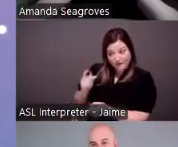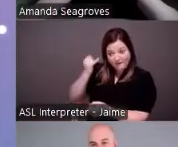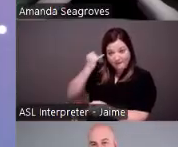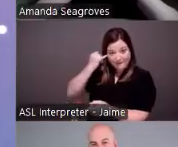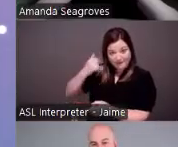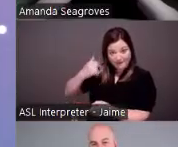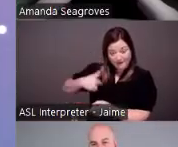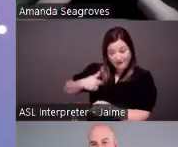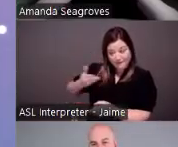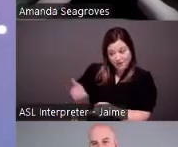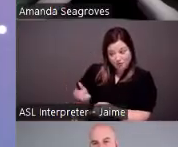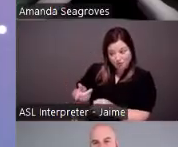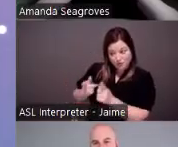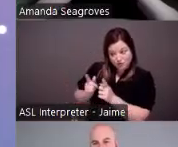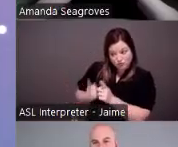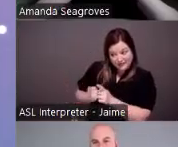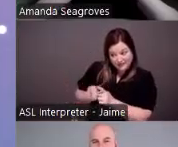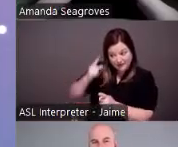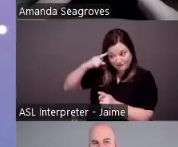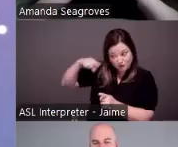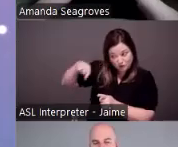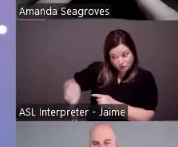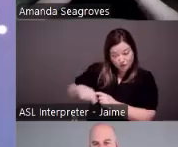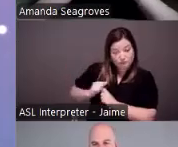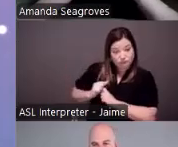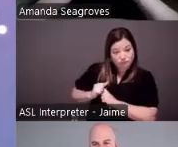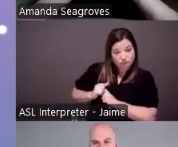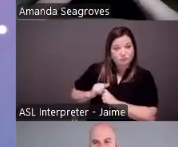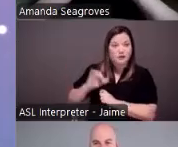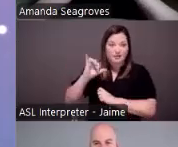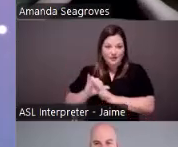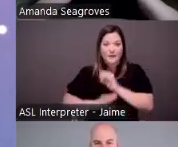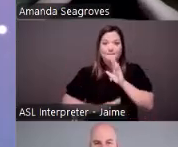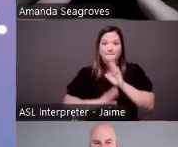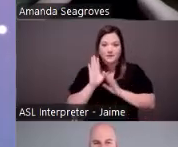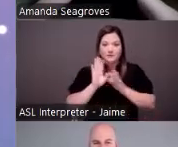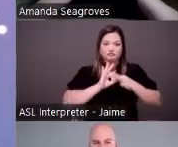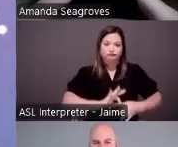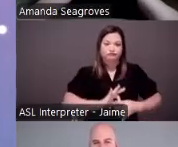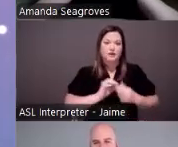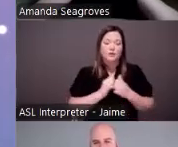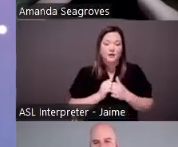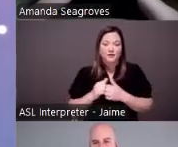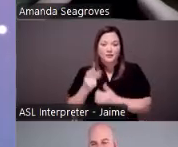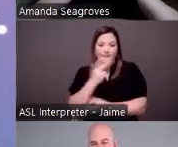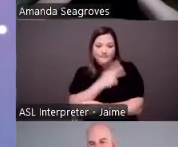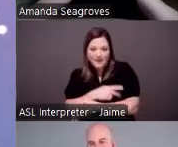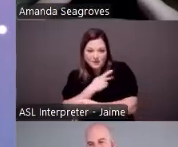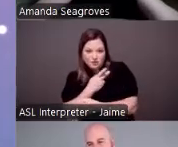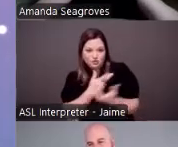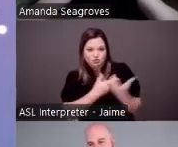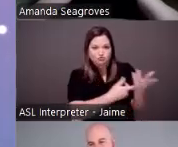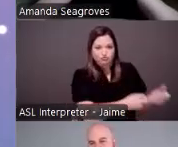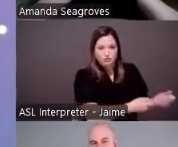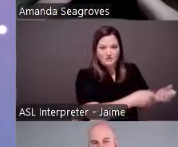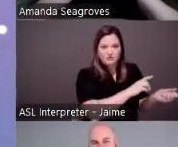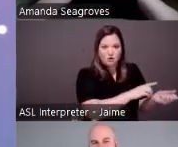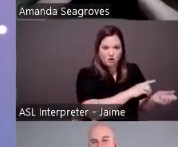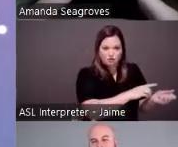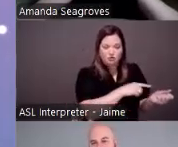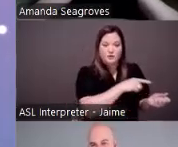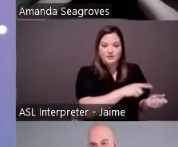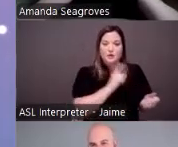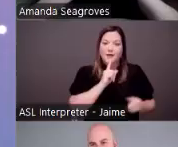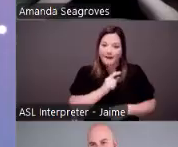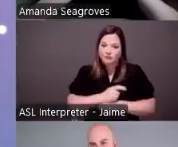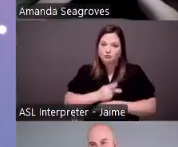your translator? And I think that builds wonder for the patient to trust the physician. It's that they actually are looking out for